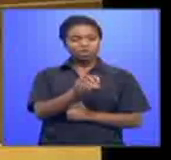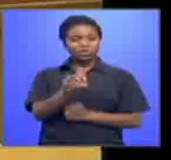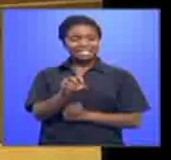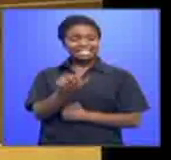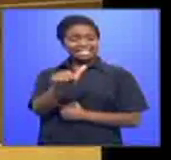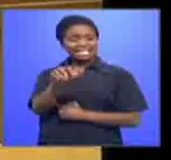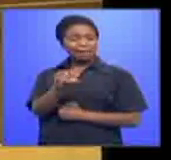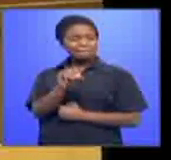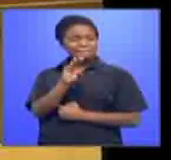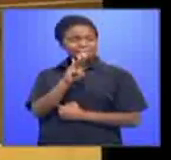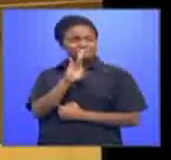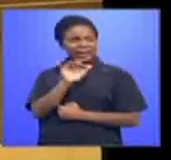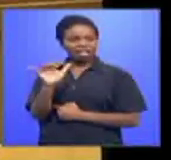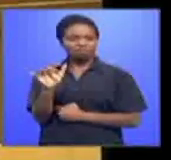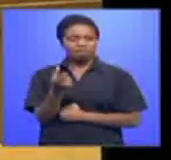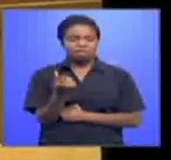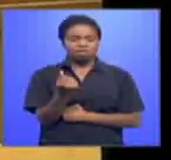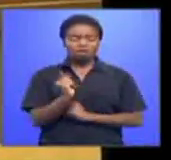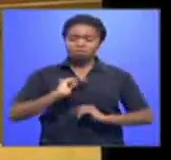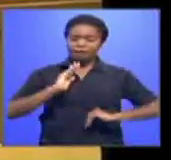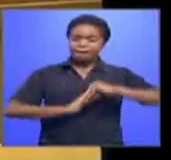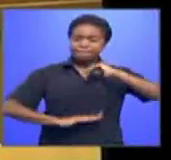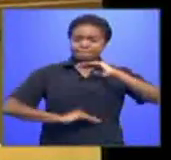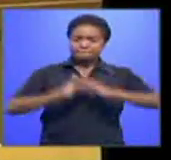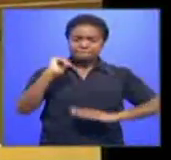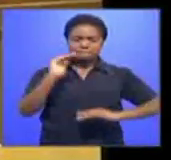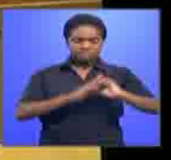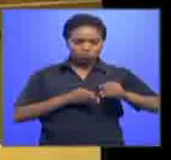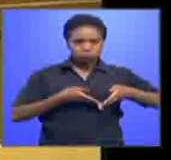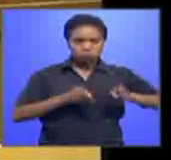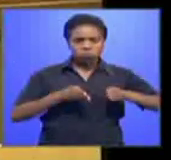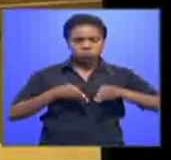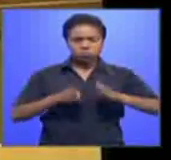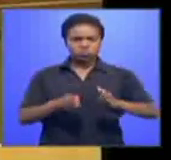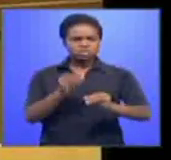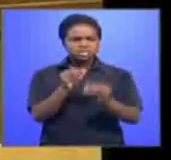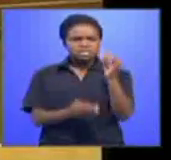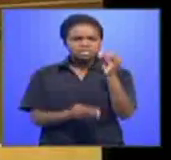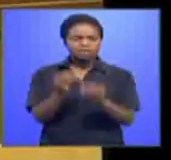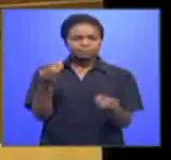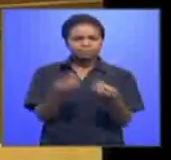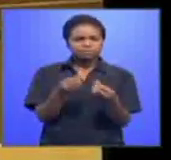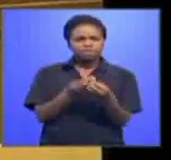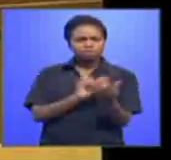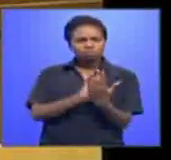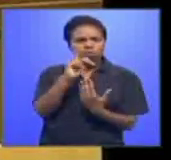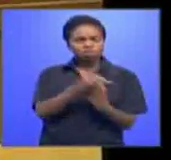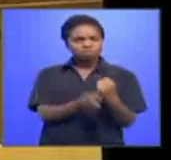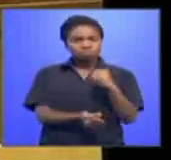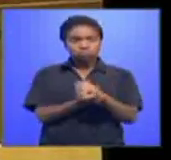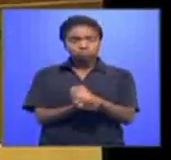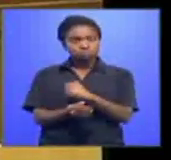860 billion rand on infrastructure. Various projects are being implemented around the